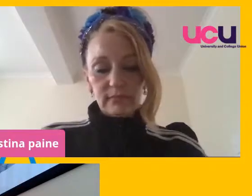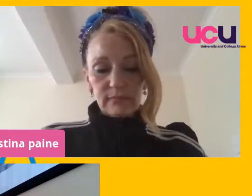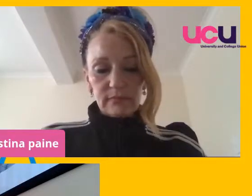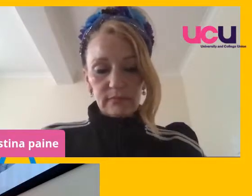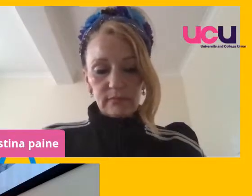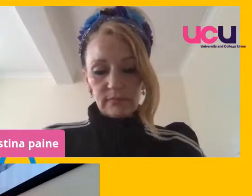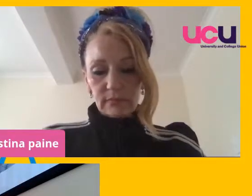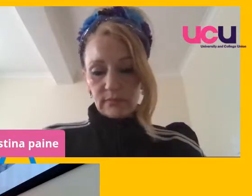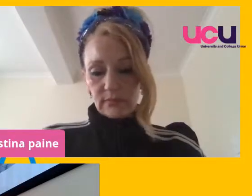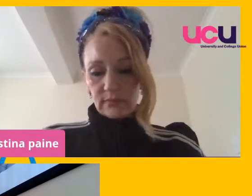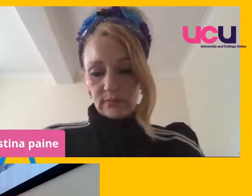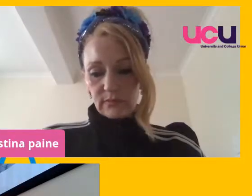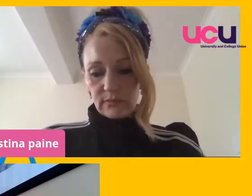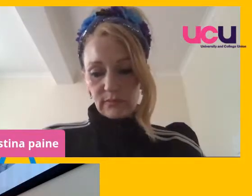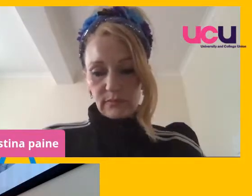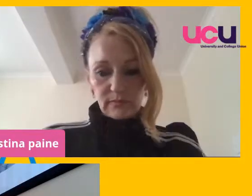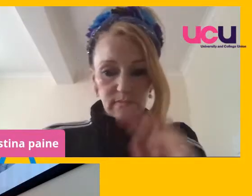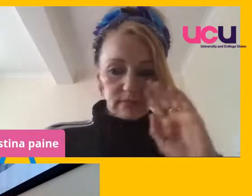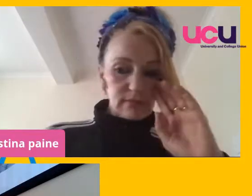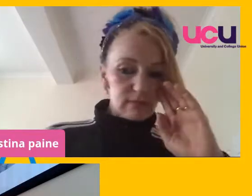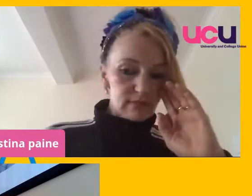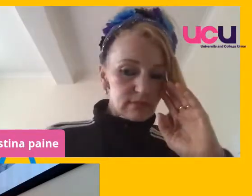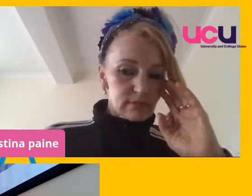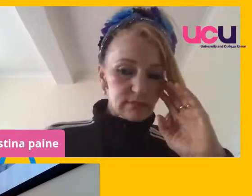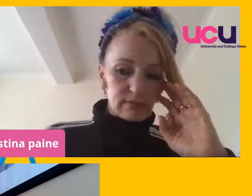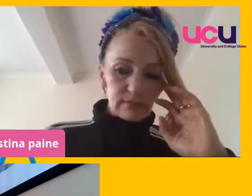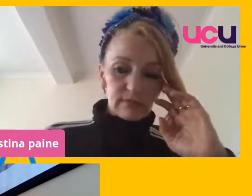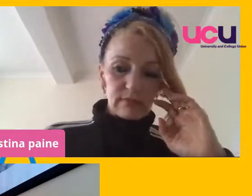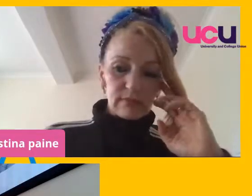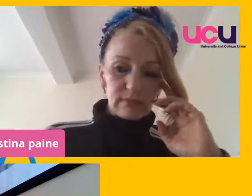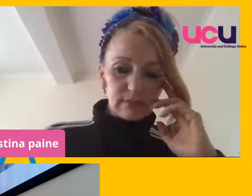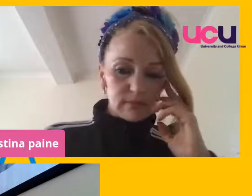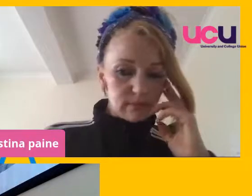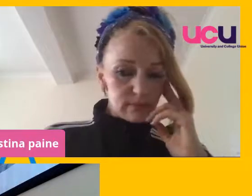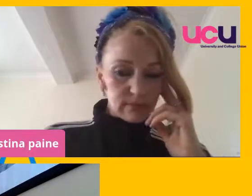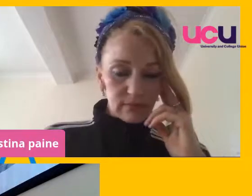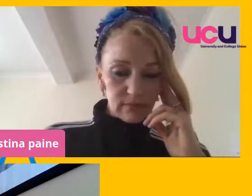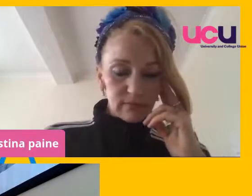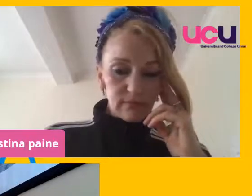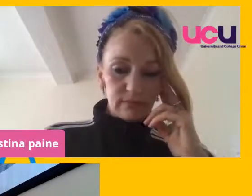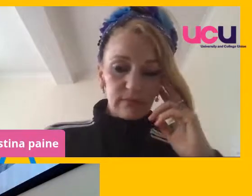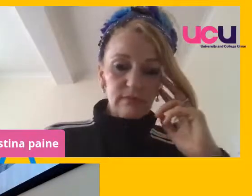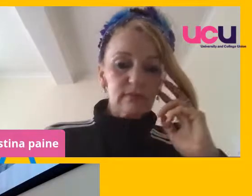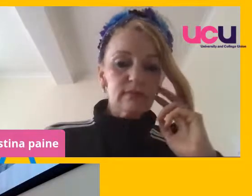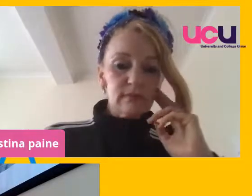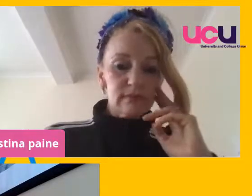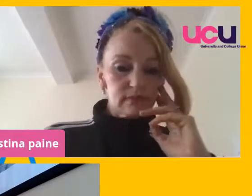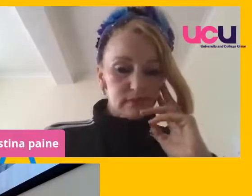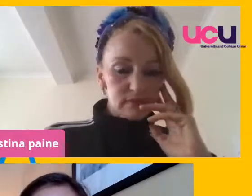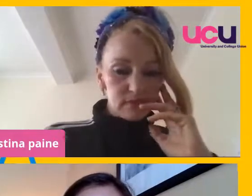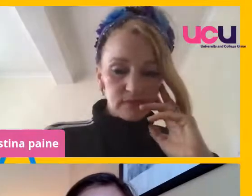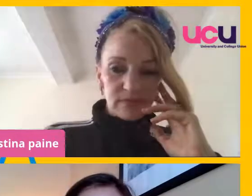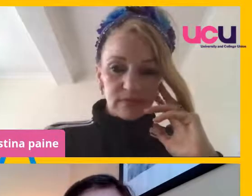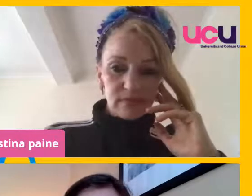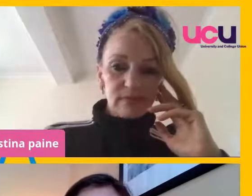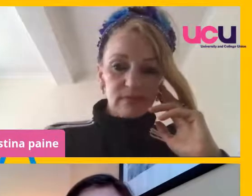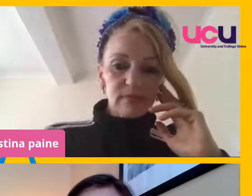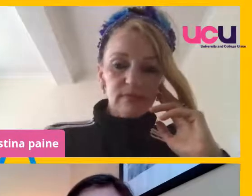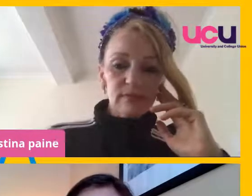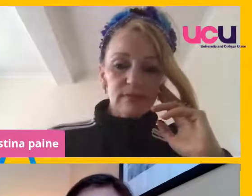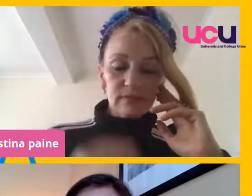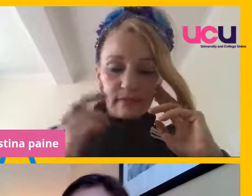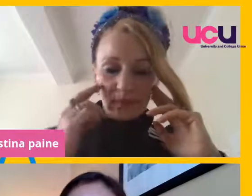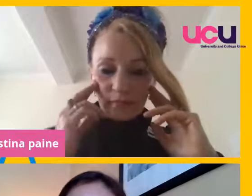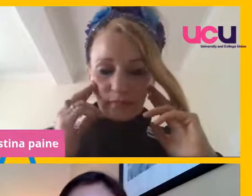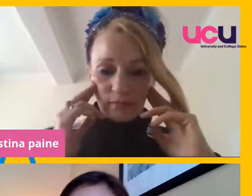have expected, hitting them first. And that's been really, you know, a theme right from the outset. As soon as the shockwaves